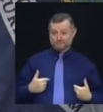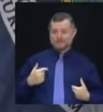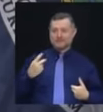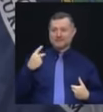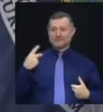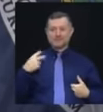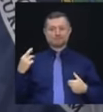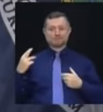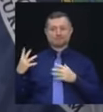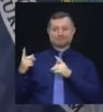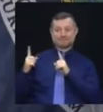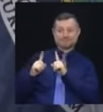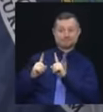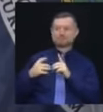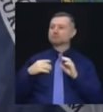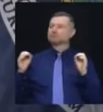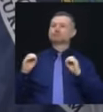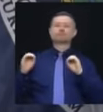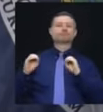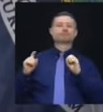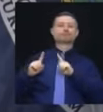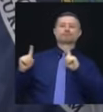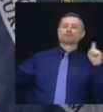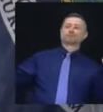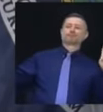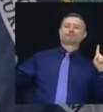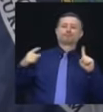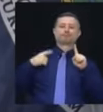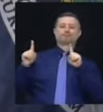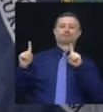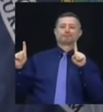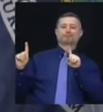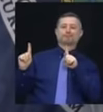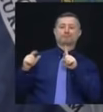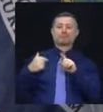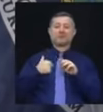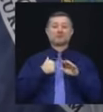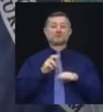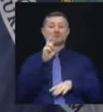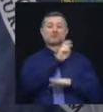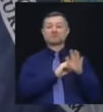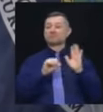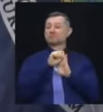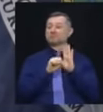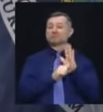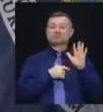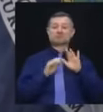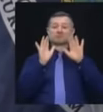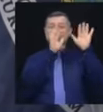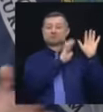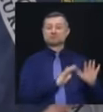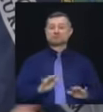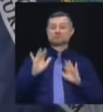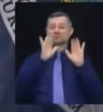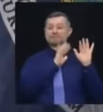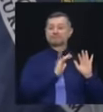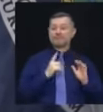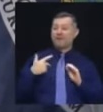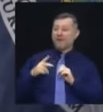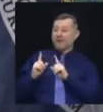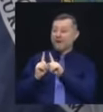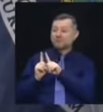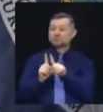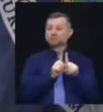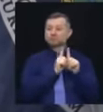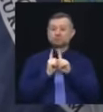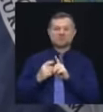physically or otherwise, in terms of much time. And so I've been traveling the state and do not spend much time in his presence or in the